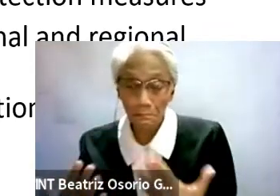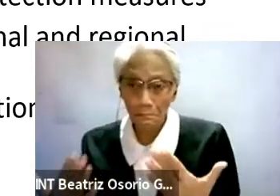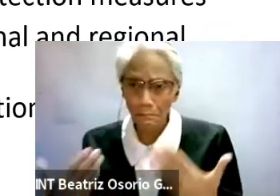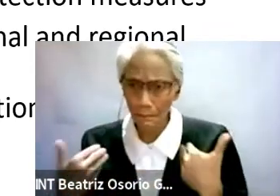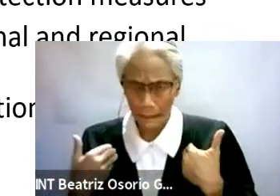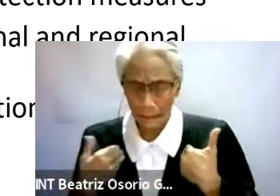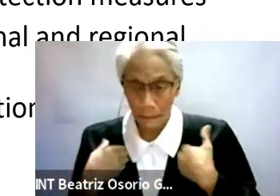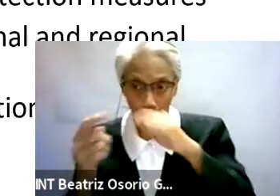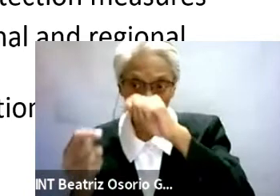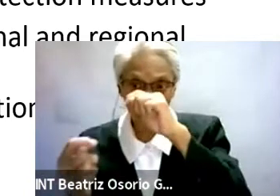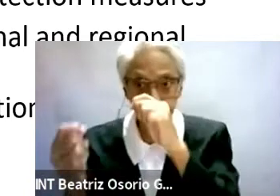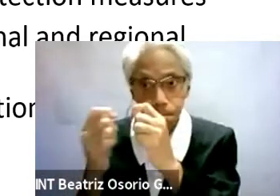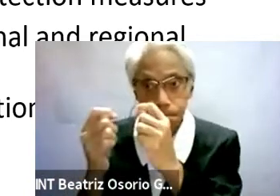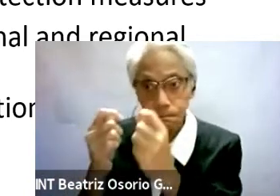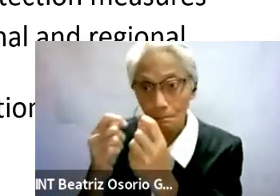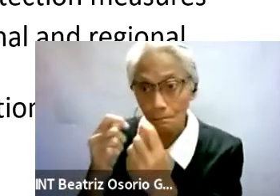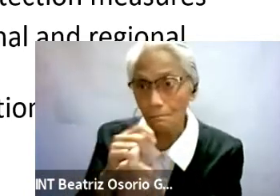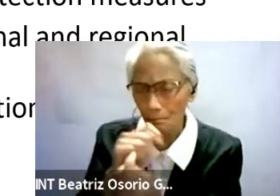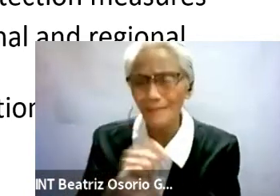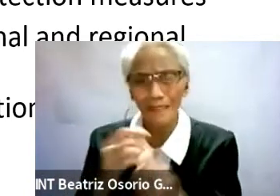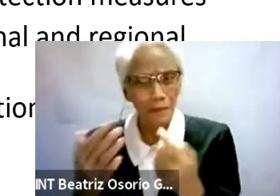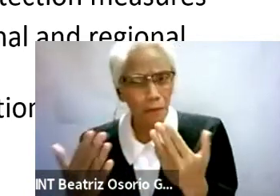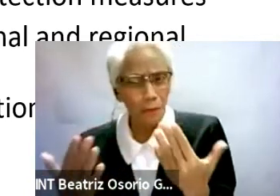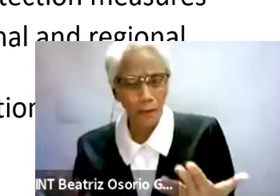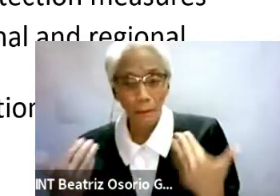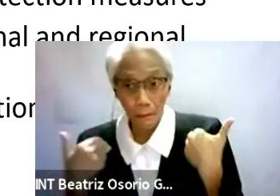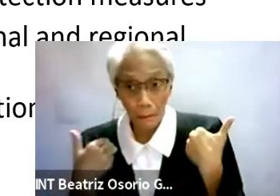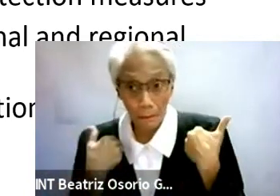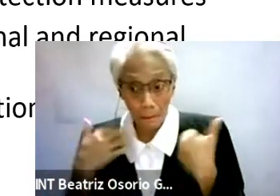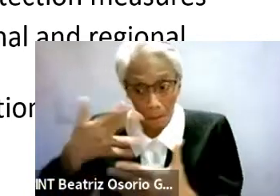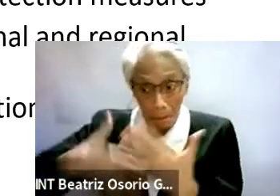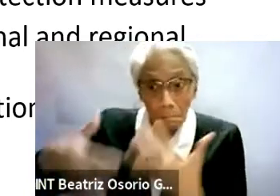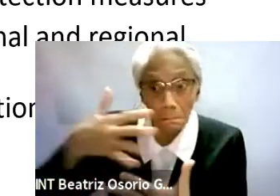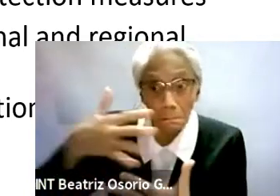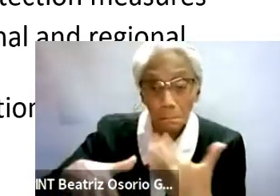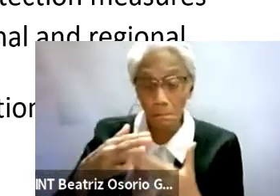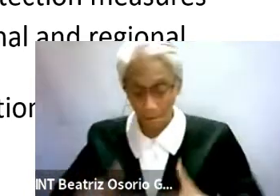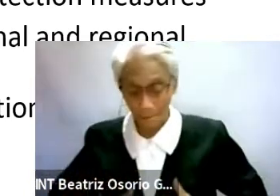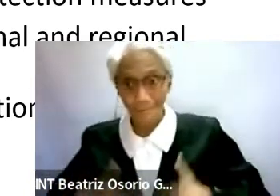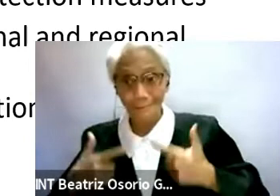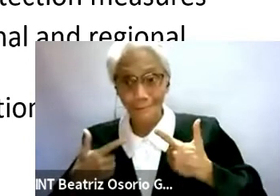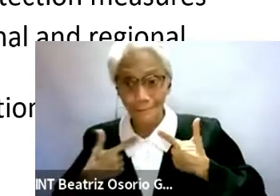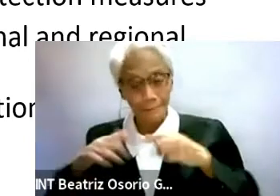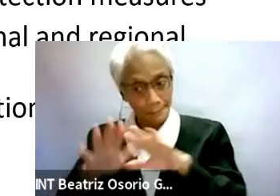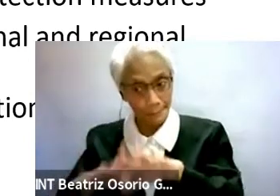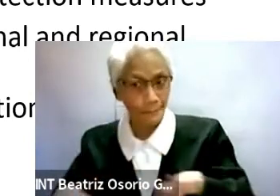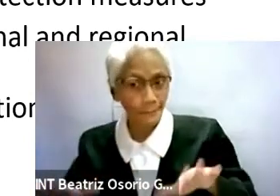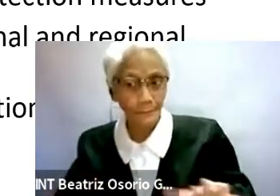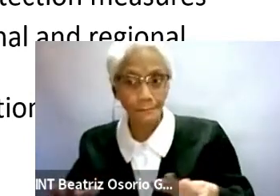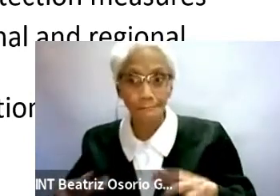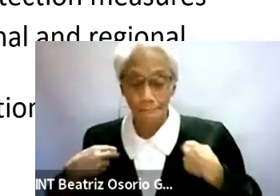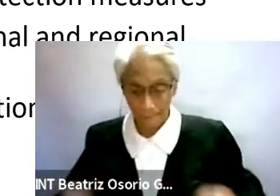societal transformation is such that we are dealing literally with living rights, living children's human